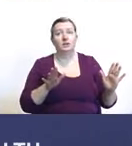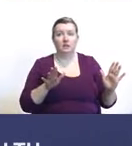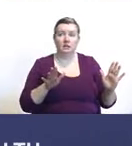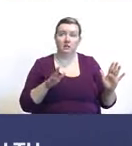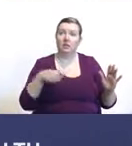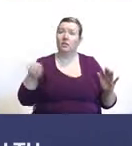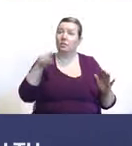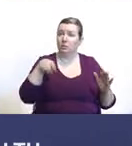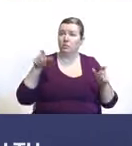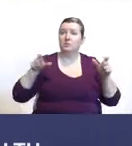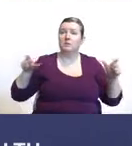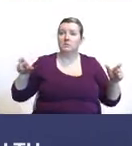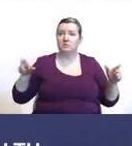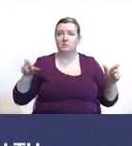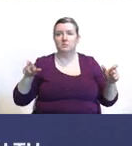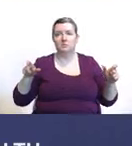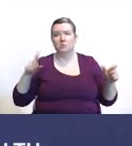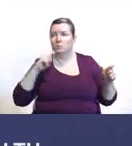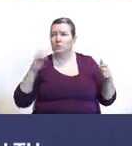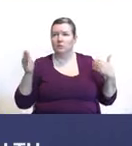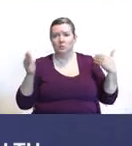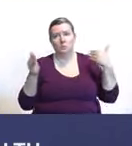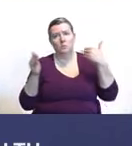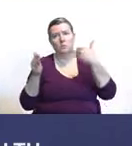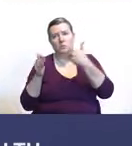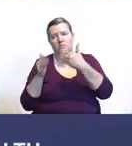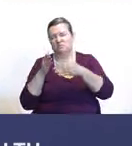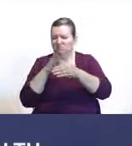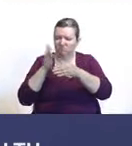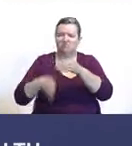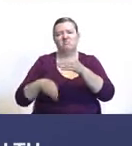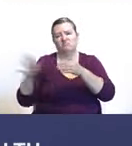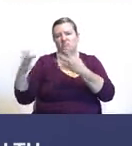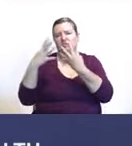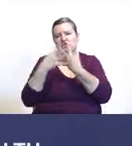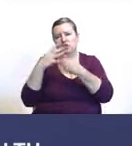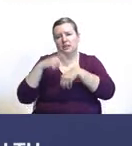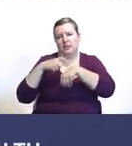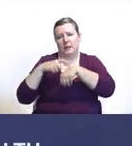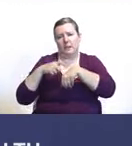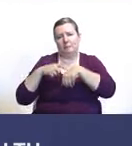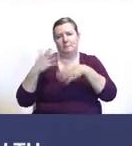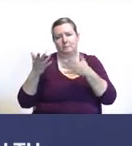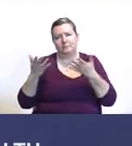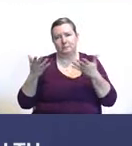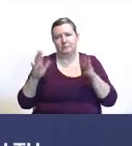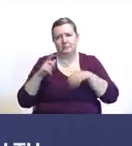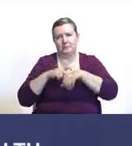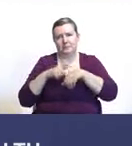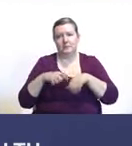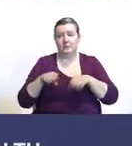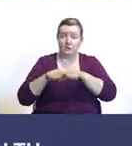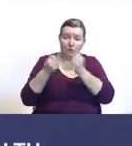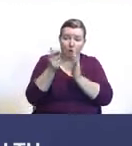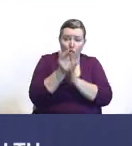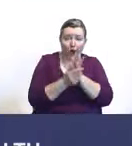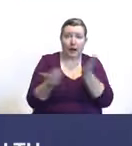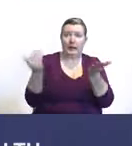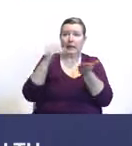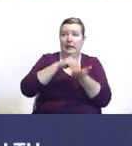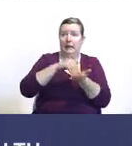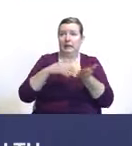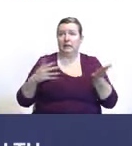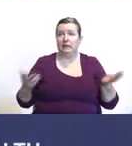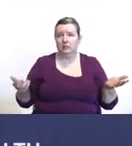folks who are at or near the end of their sentence to begin with, and the recidivism rates have been, by any other normal